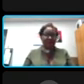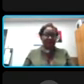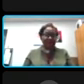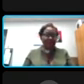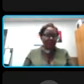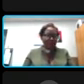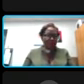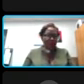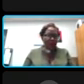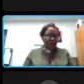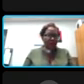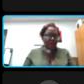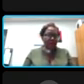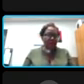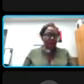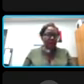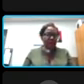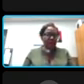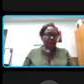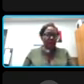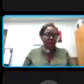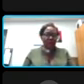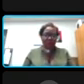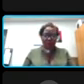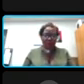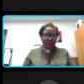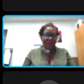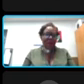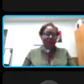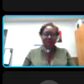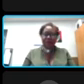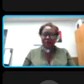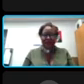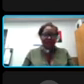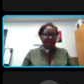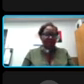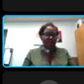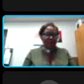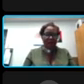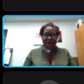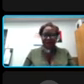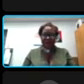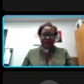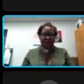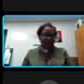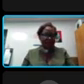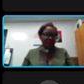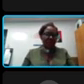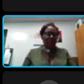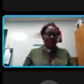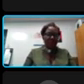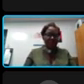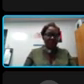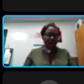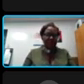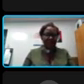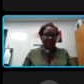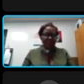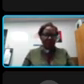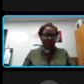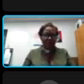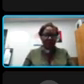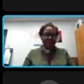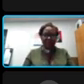your status. And so we report that, and then we ask folks to isolate. Chancellor's already reviewed